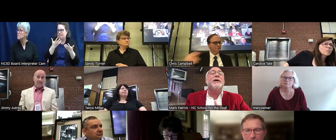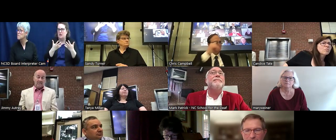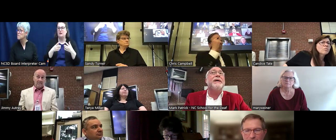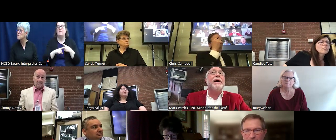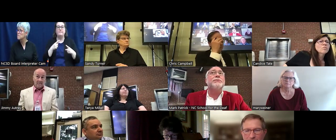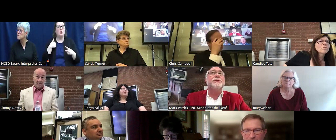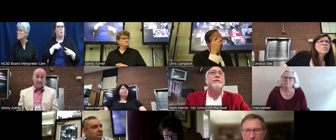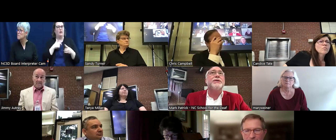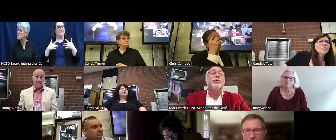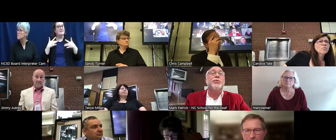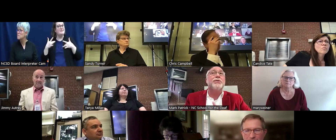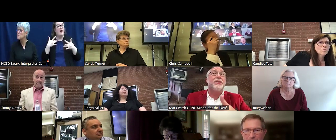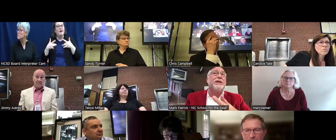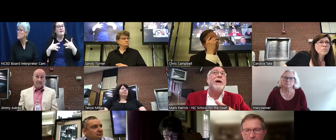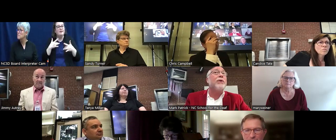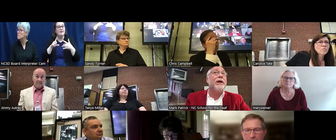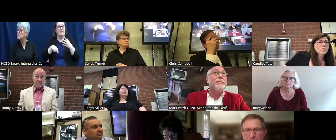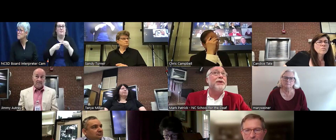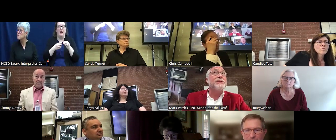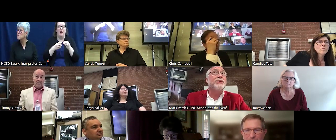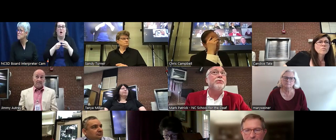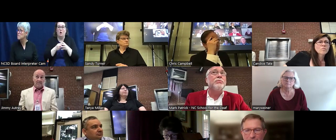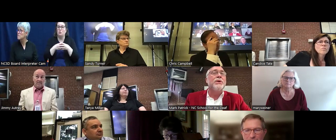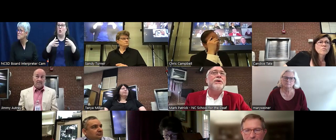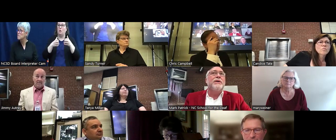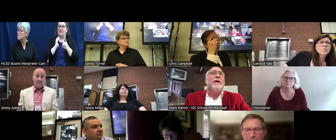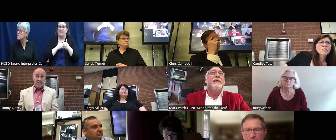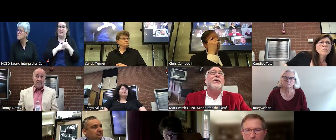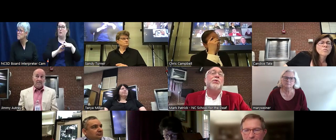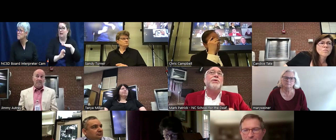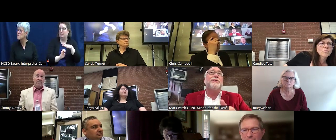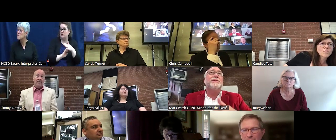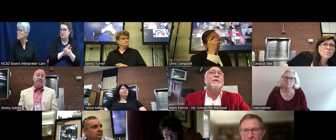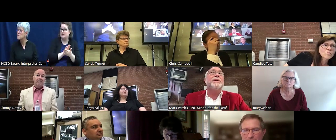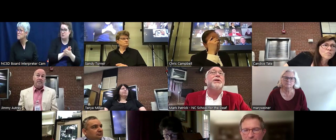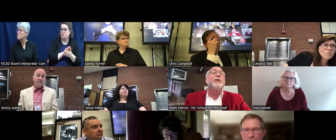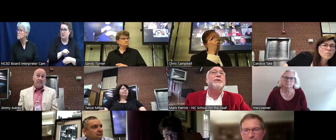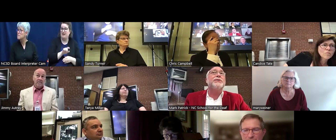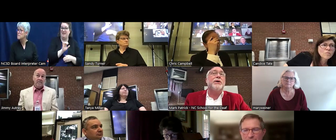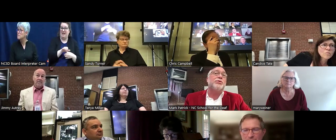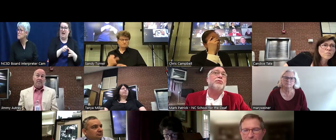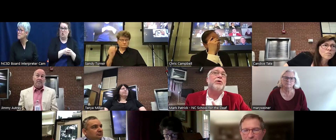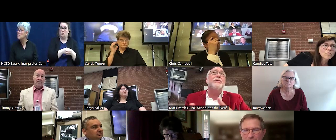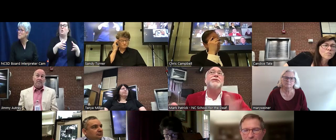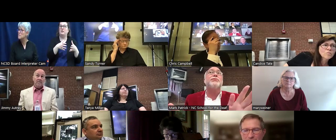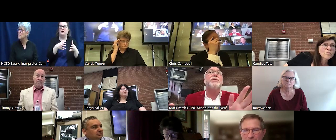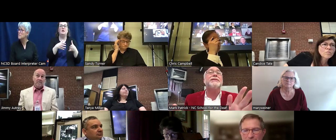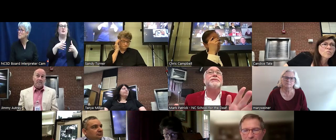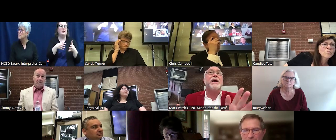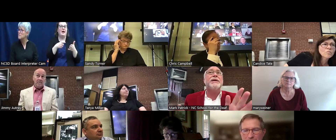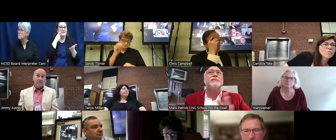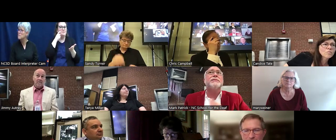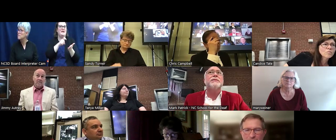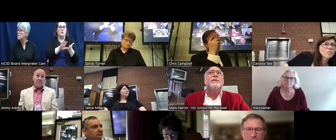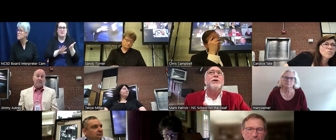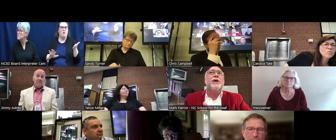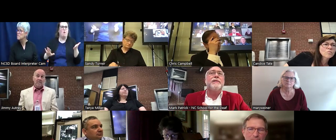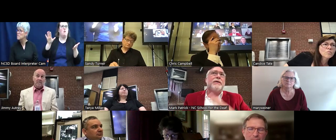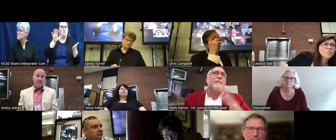excited about the growth in our elementary school. And that growth has been noted across the United